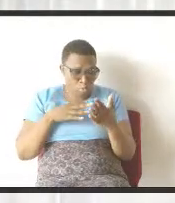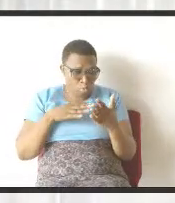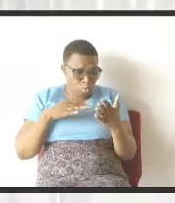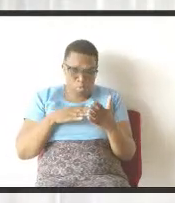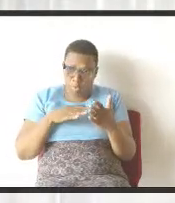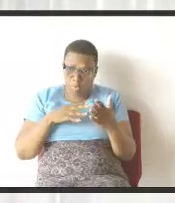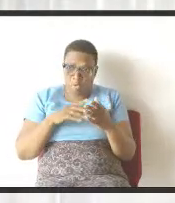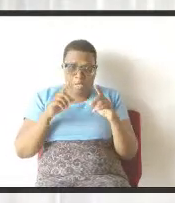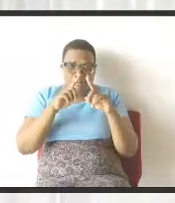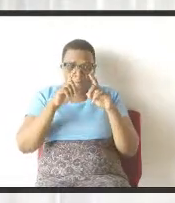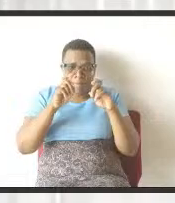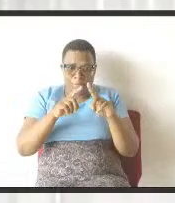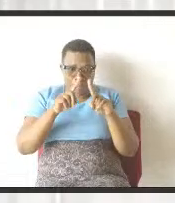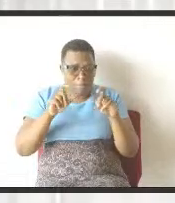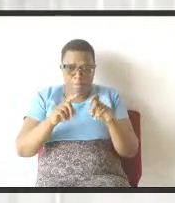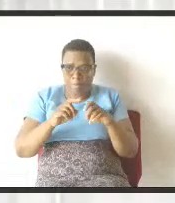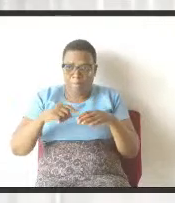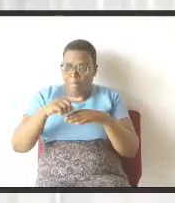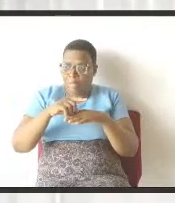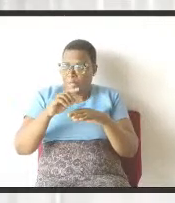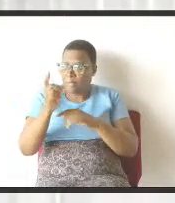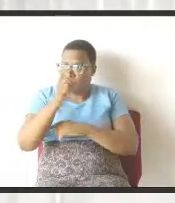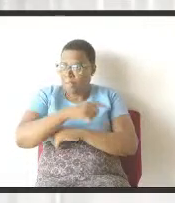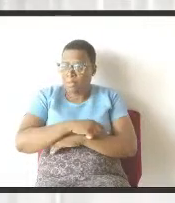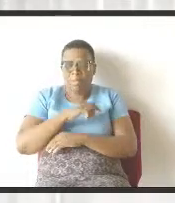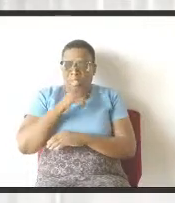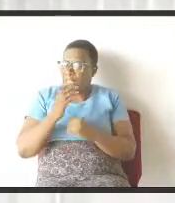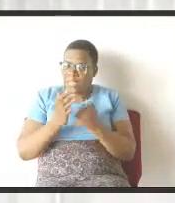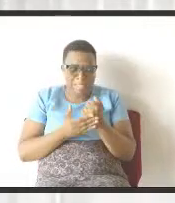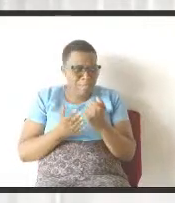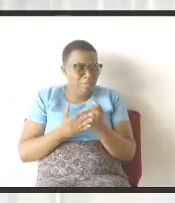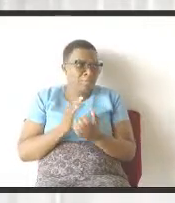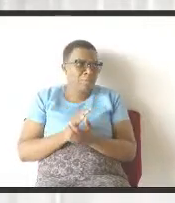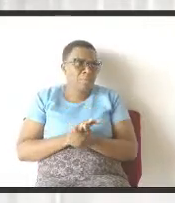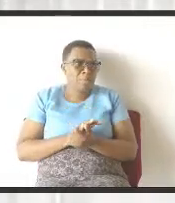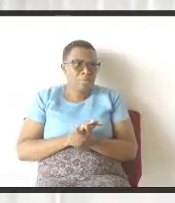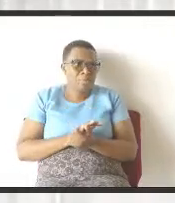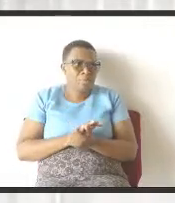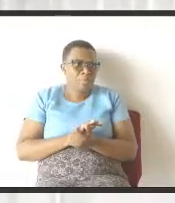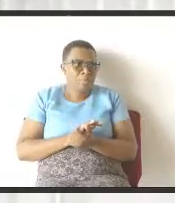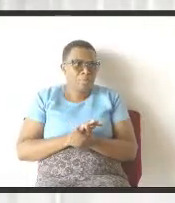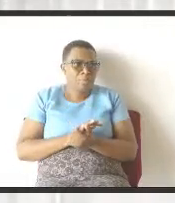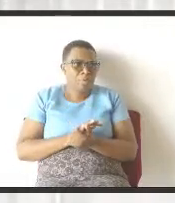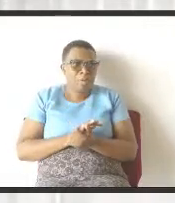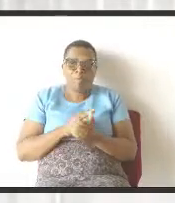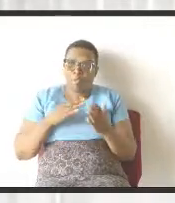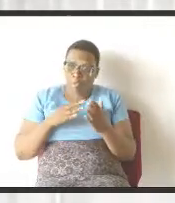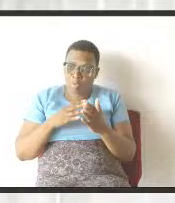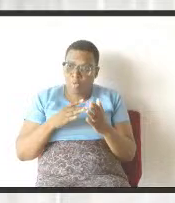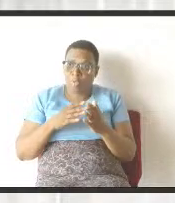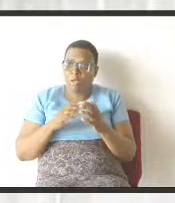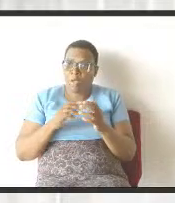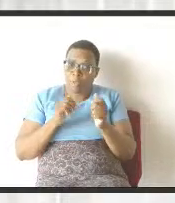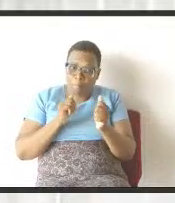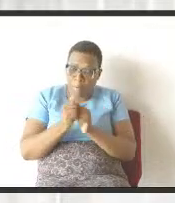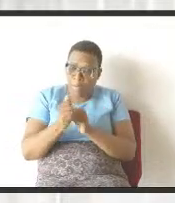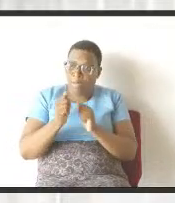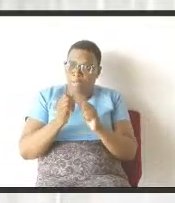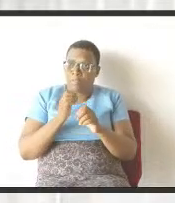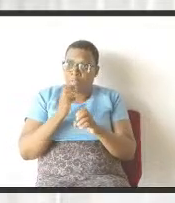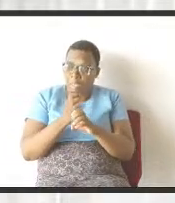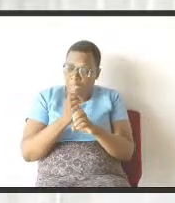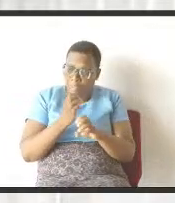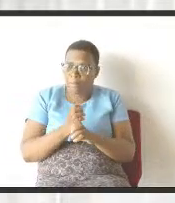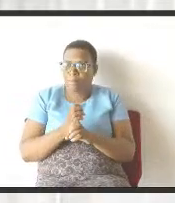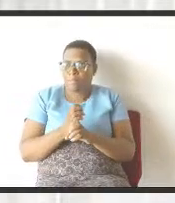and studied? It was not easy. Not easy. But you did it because you want not